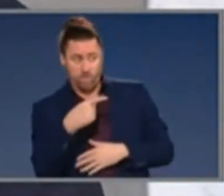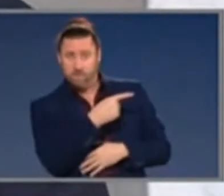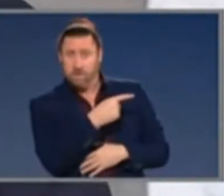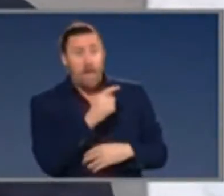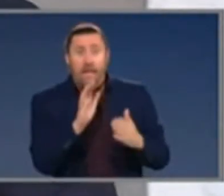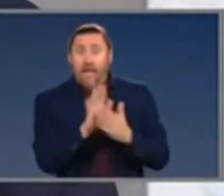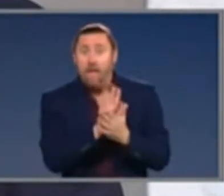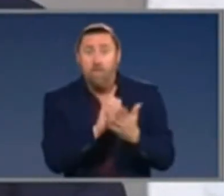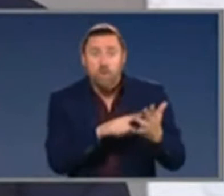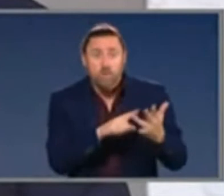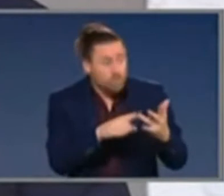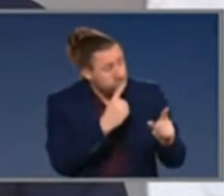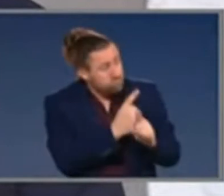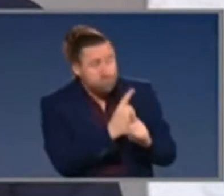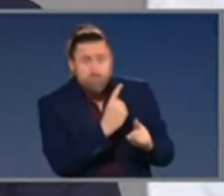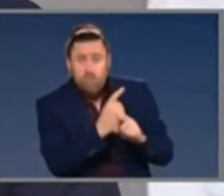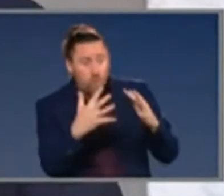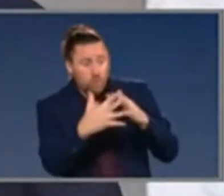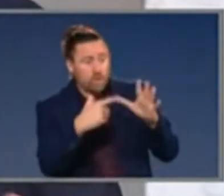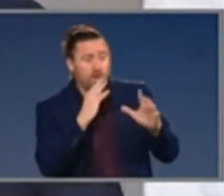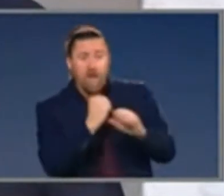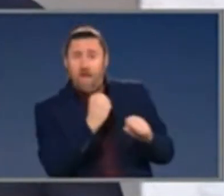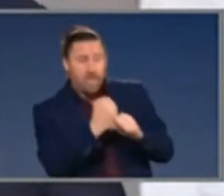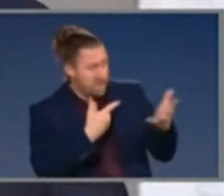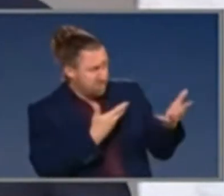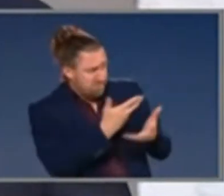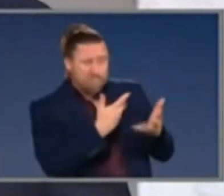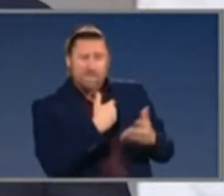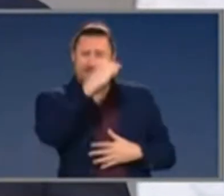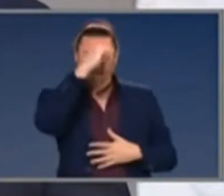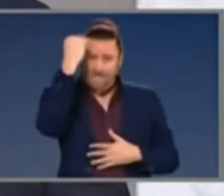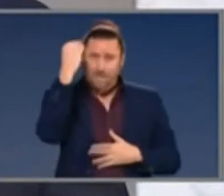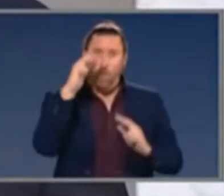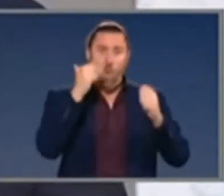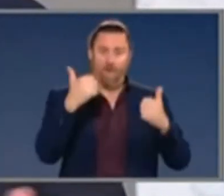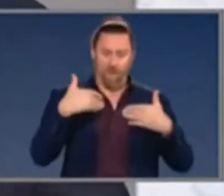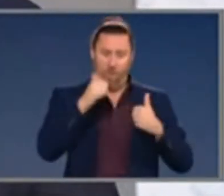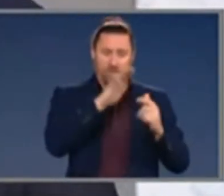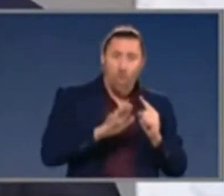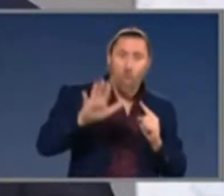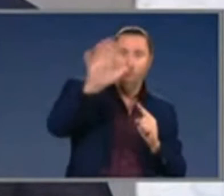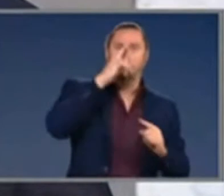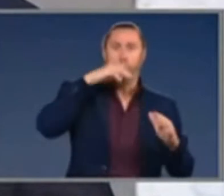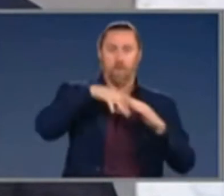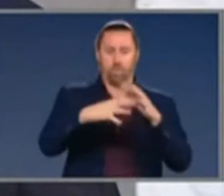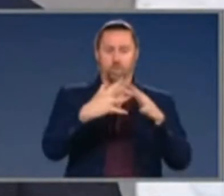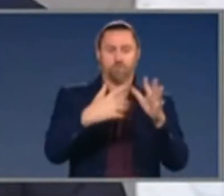to engage in a way with the Western Australian government that protects the health of Western Australians and protects the health of Australia